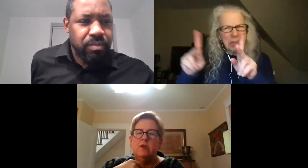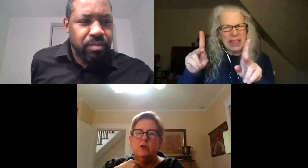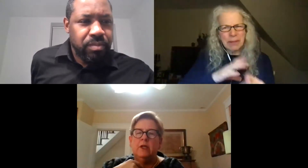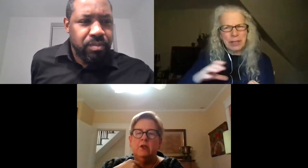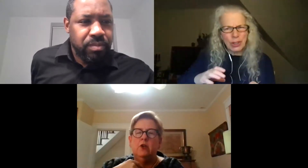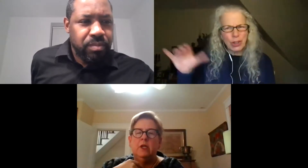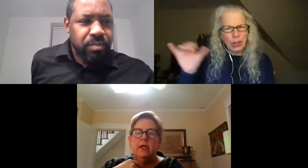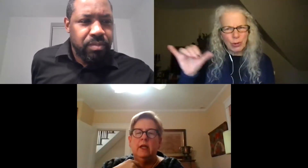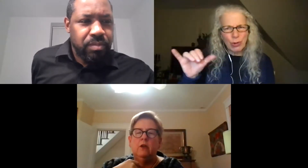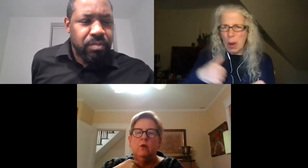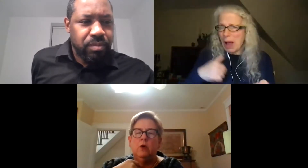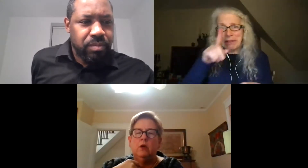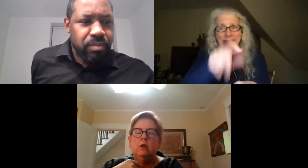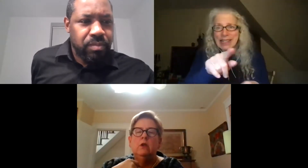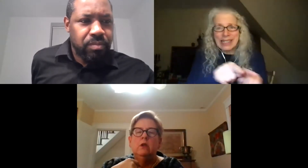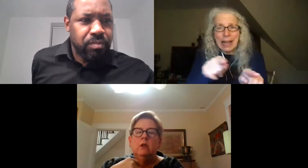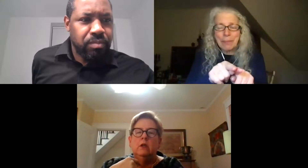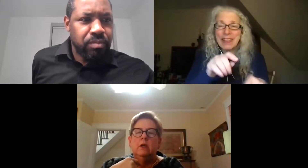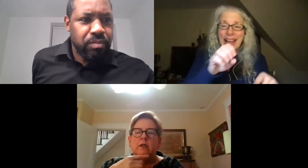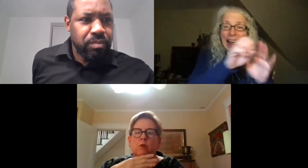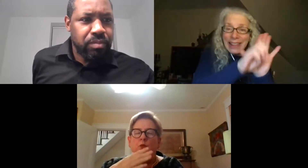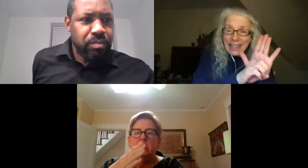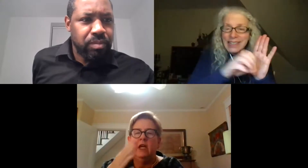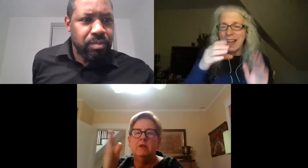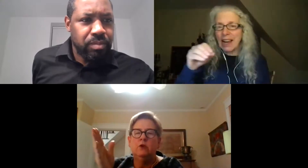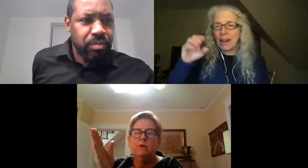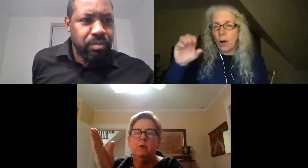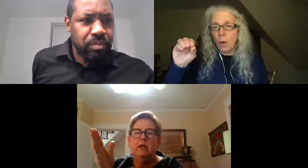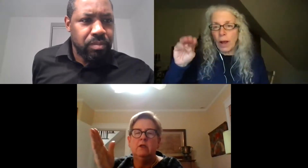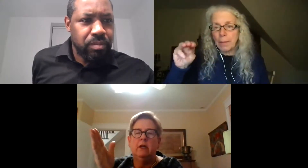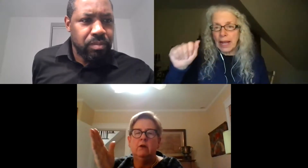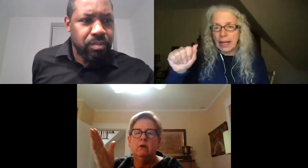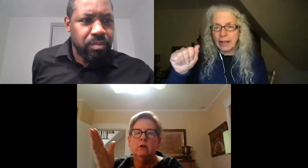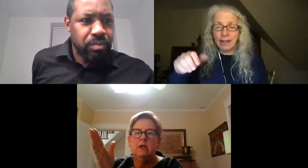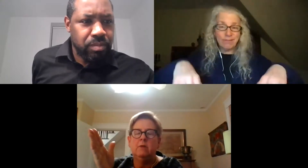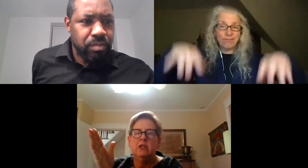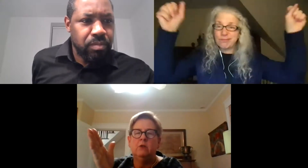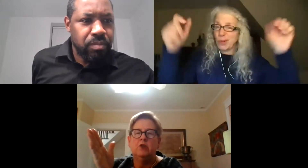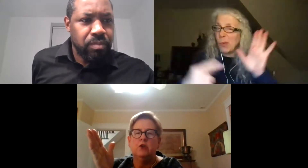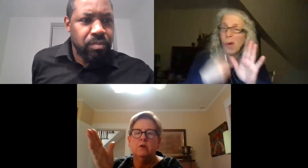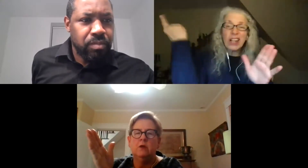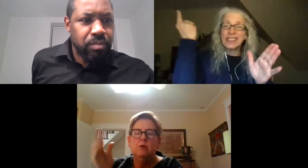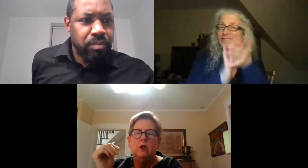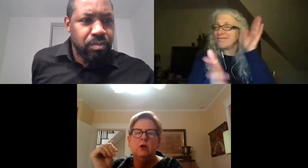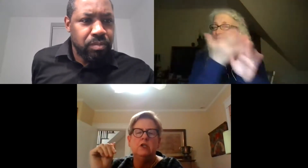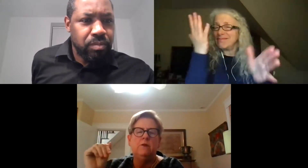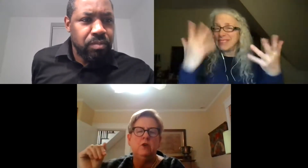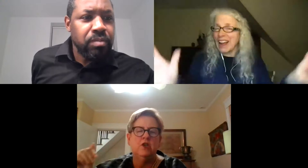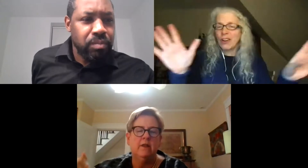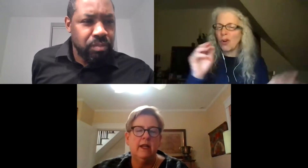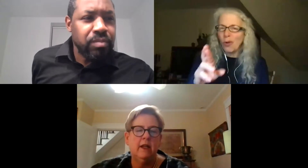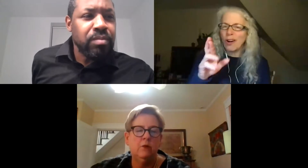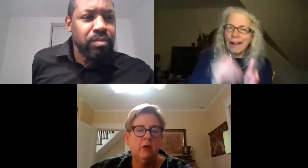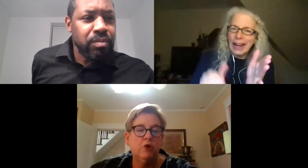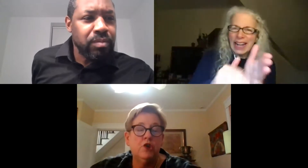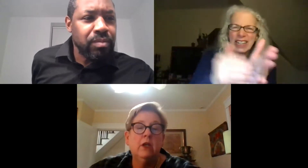my question is, do I need to do it again, or is it one time is good for my entire time as a commissioner? So if you could